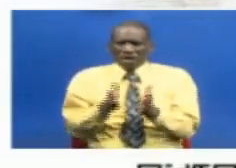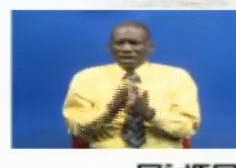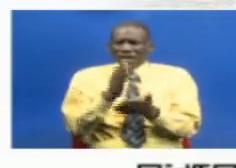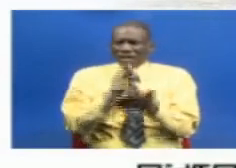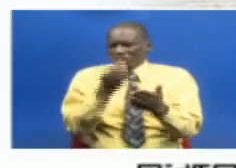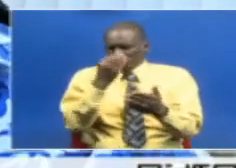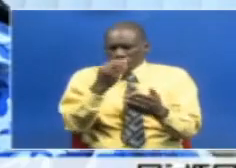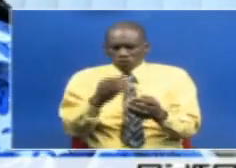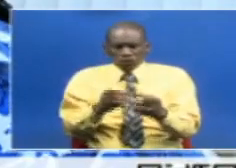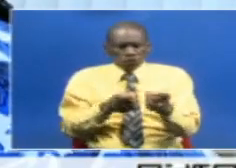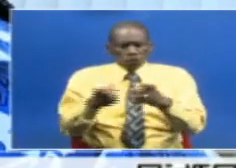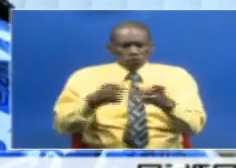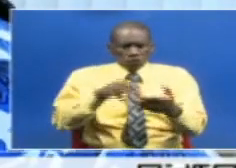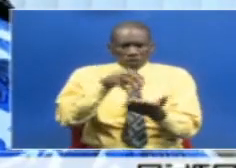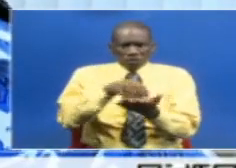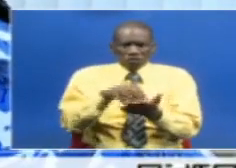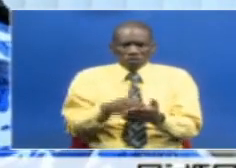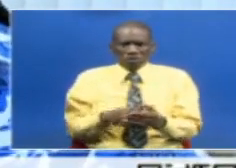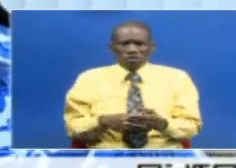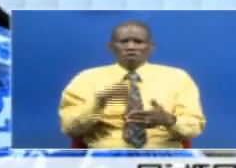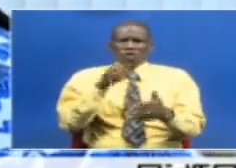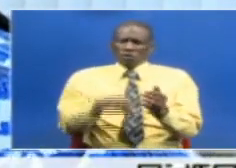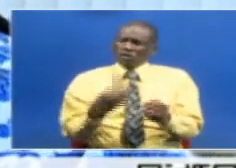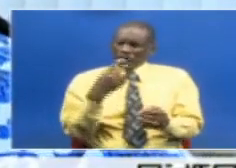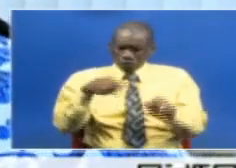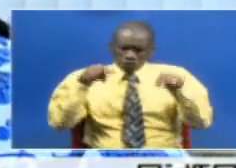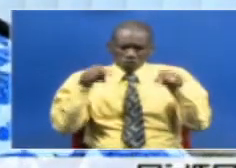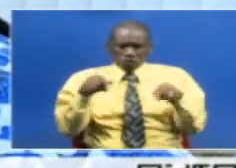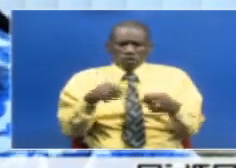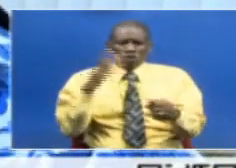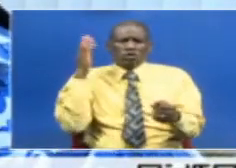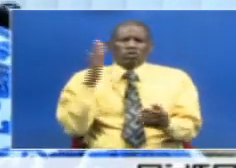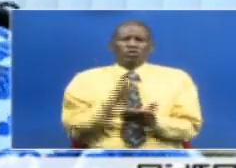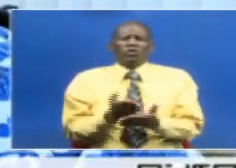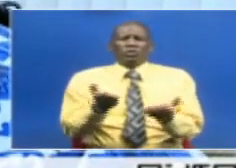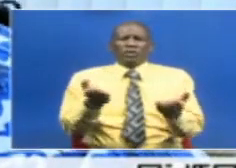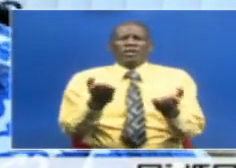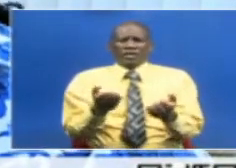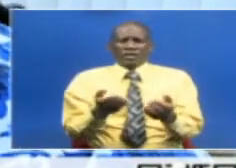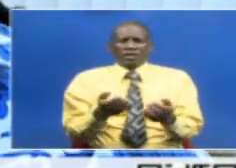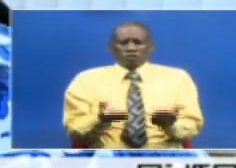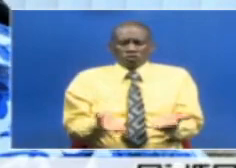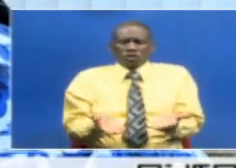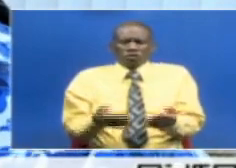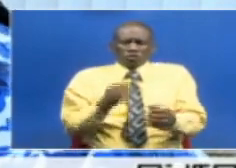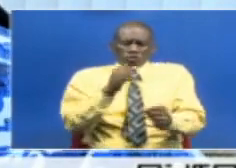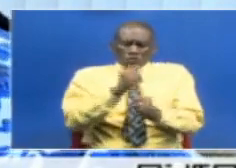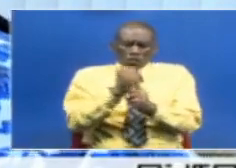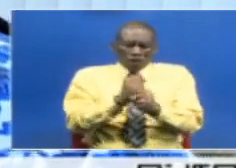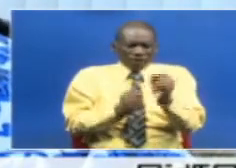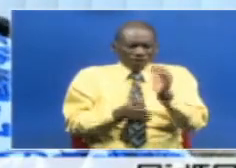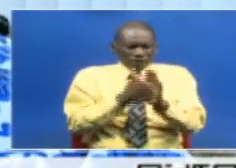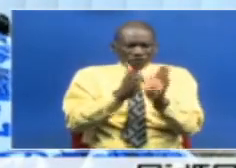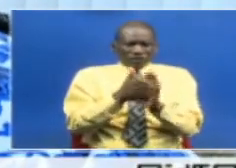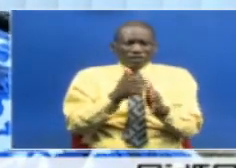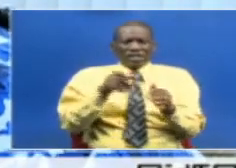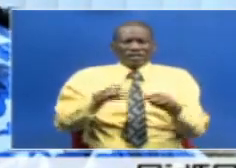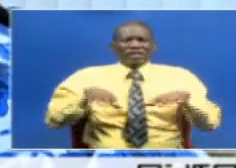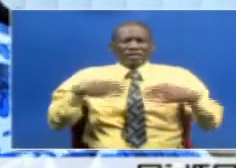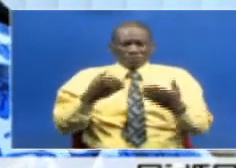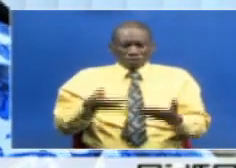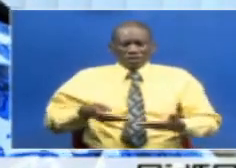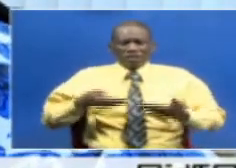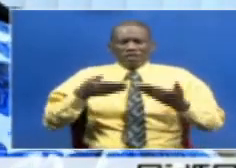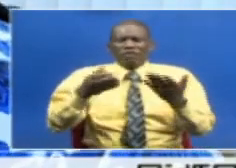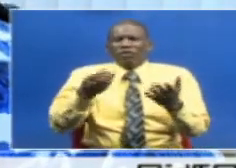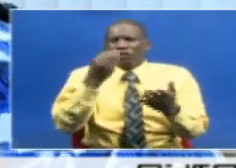with the situation. From what I saw today, we really need to hike the game higher because now it's not about provision of food